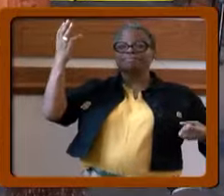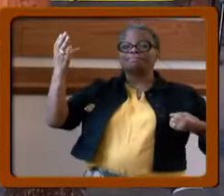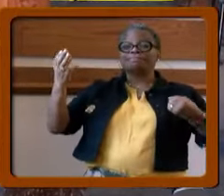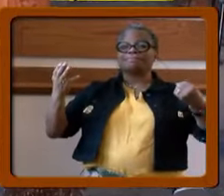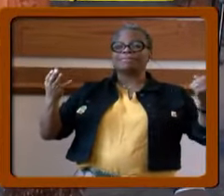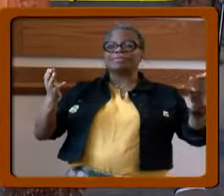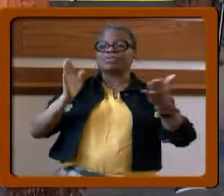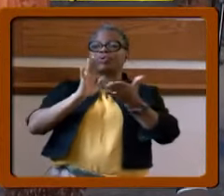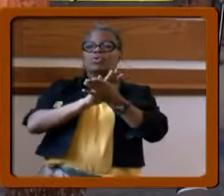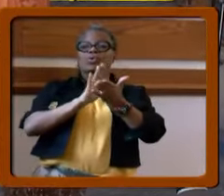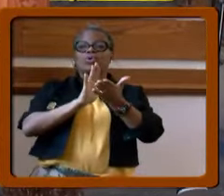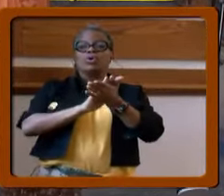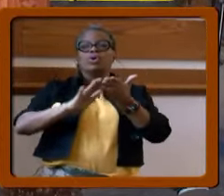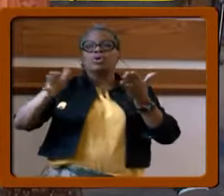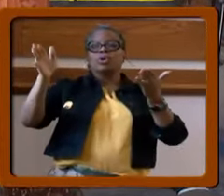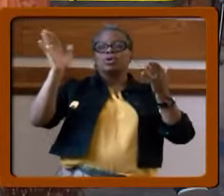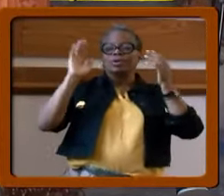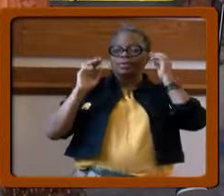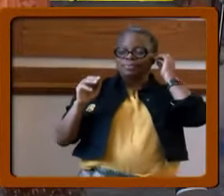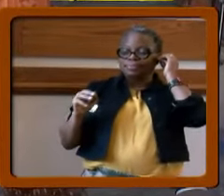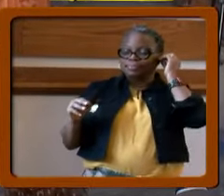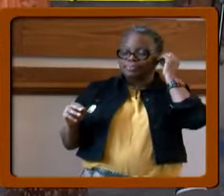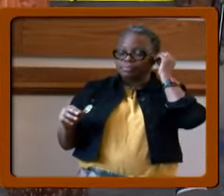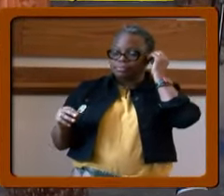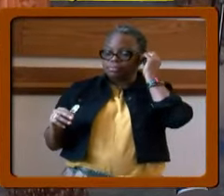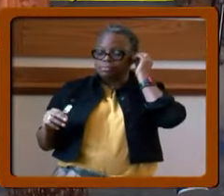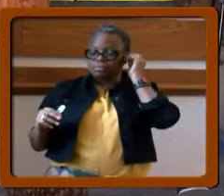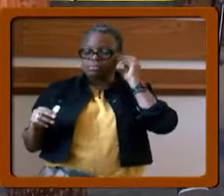of God. Let's sing to the glory of God.